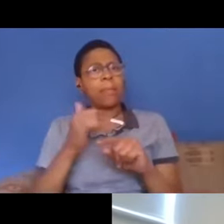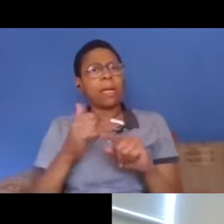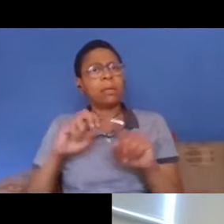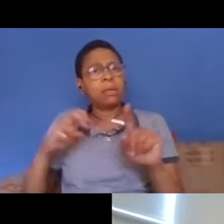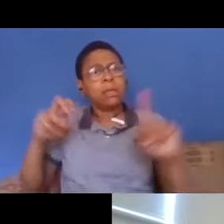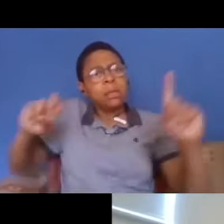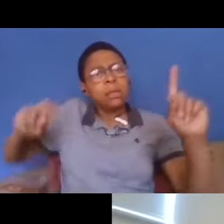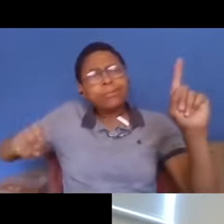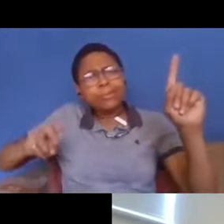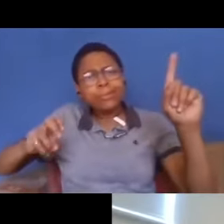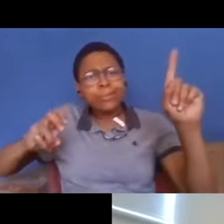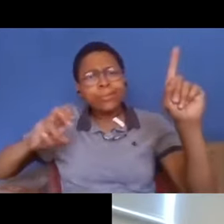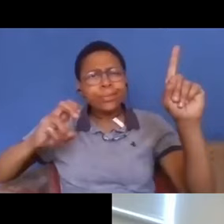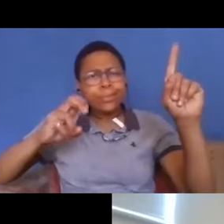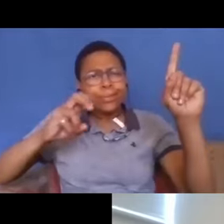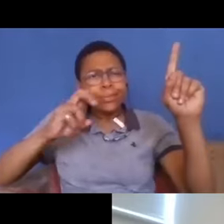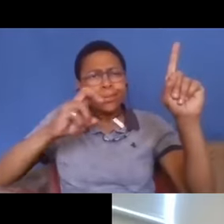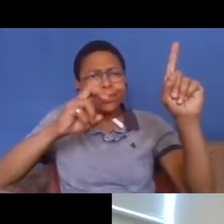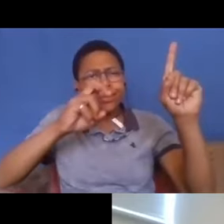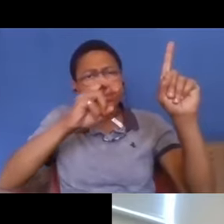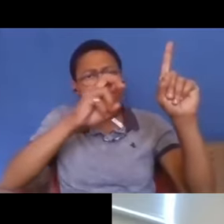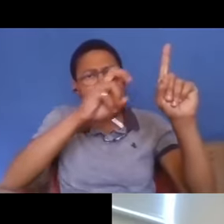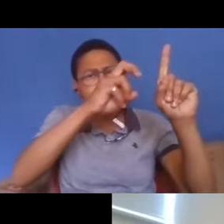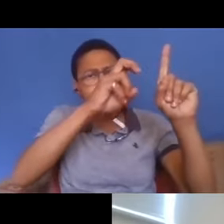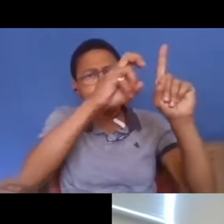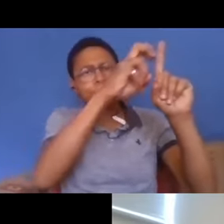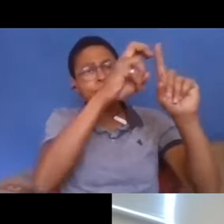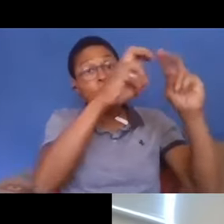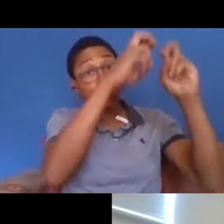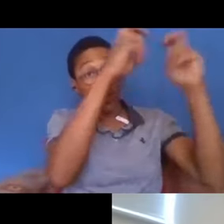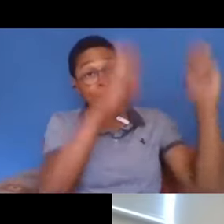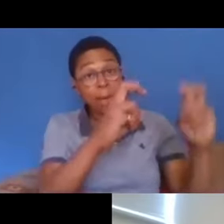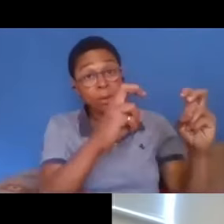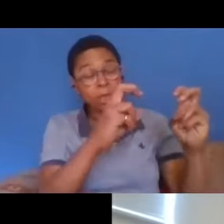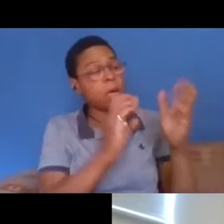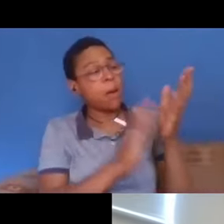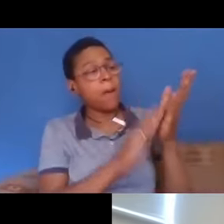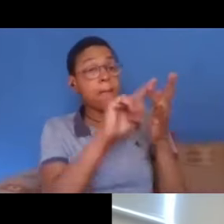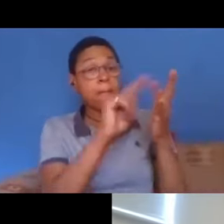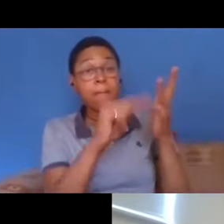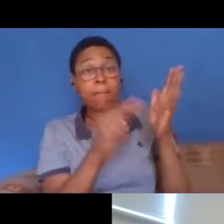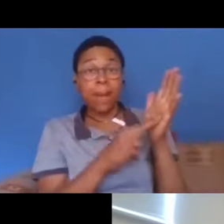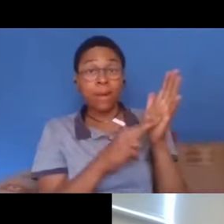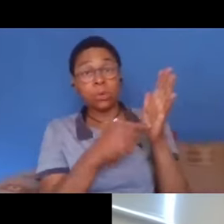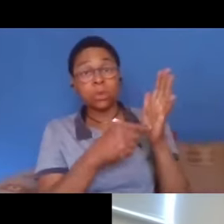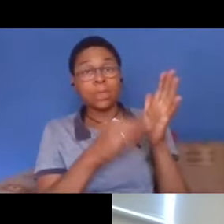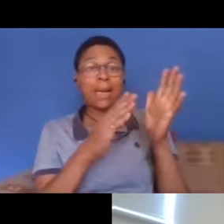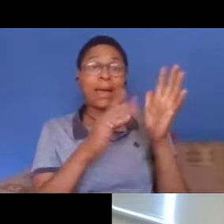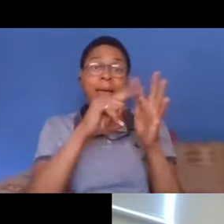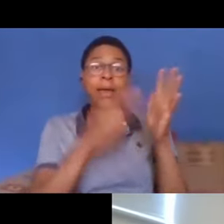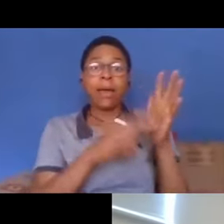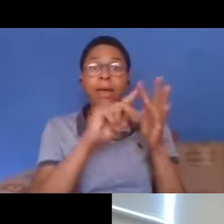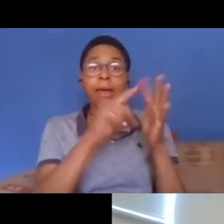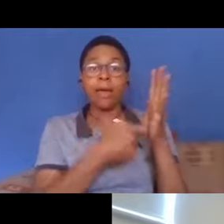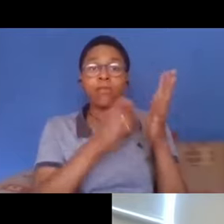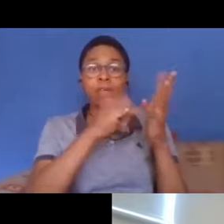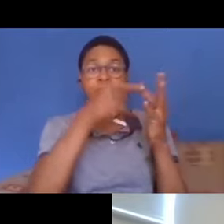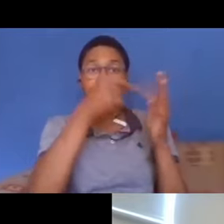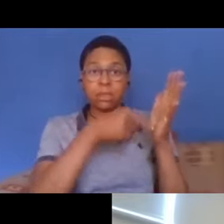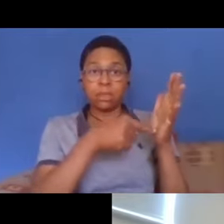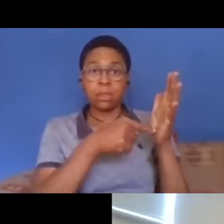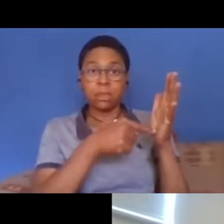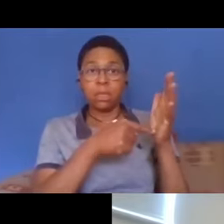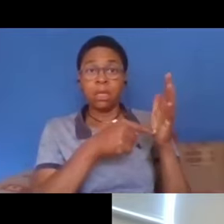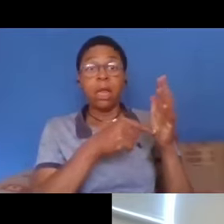looking at being able to exercise at it's a very reduced capacity, but you're still able to do it at a